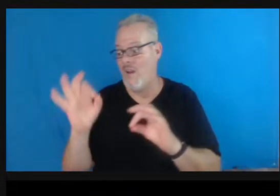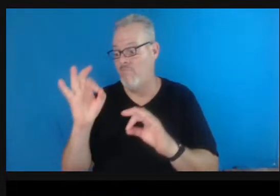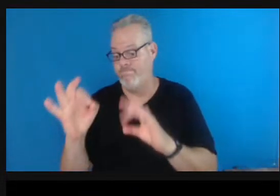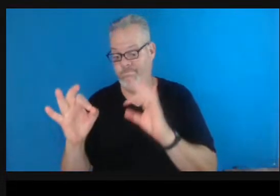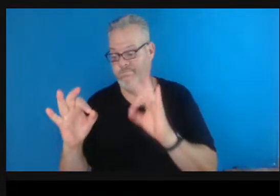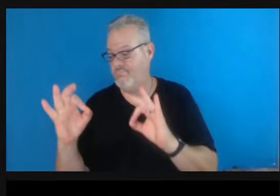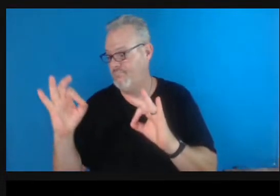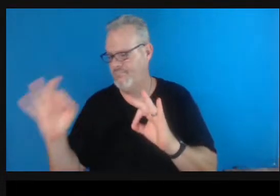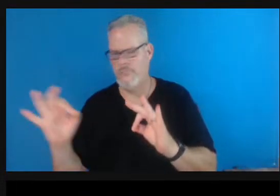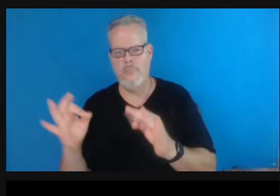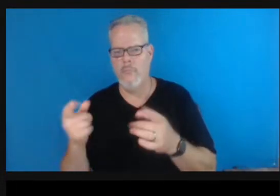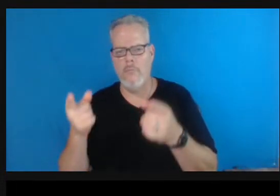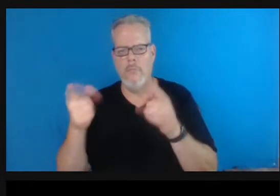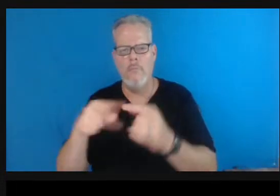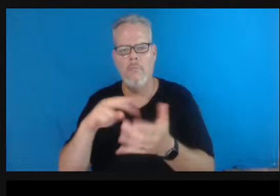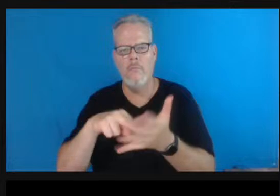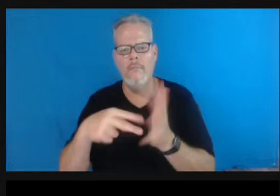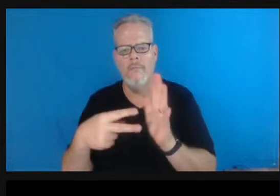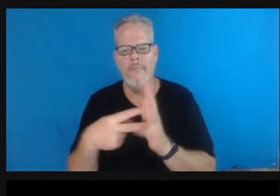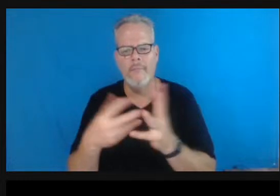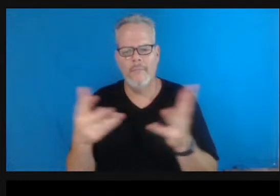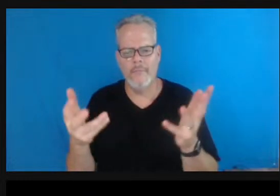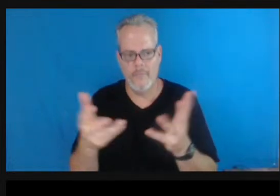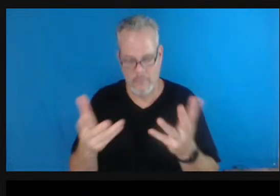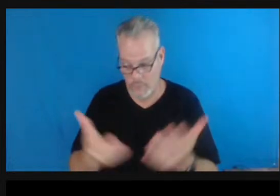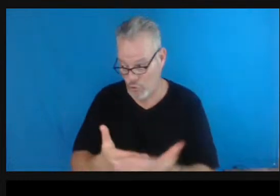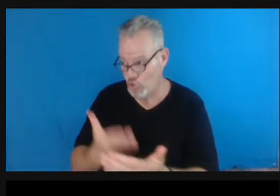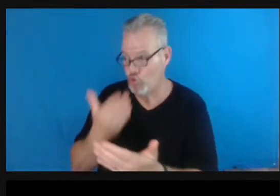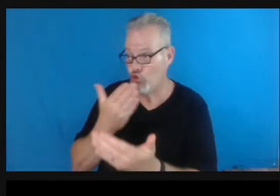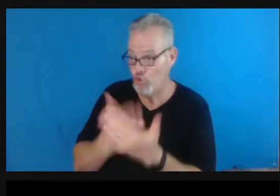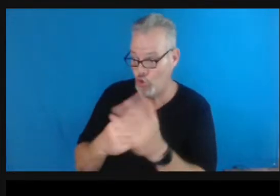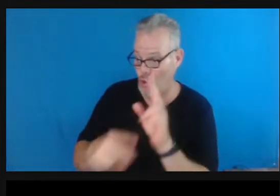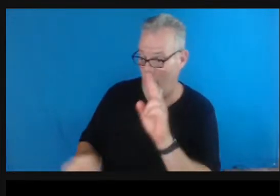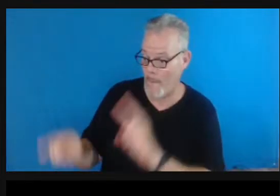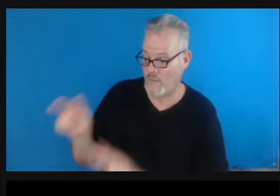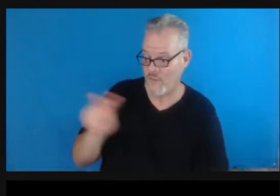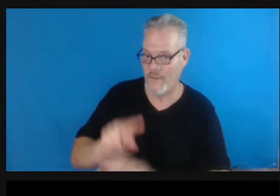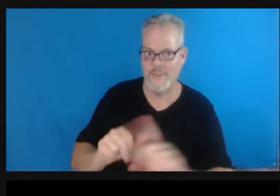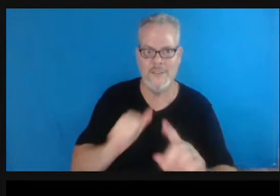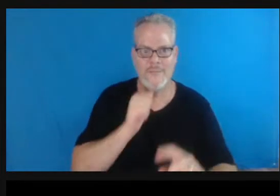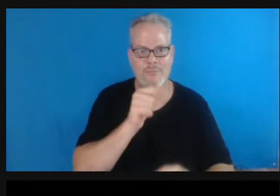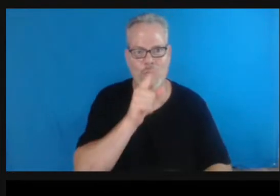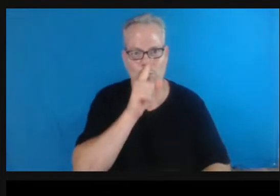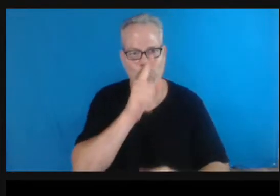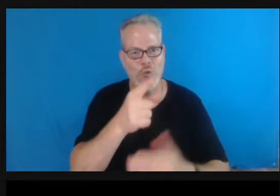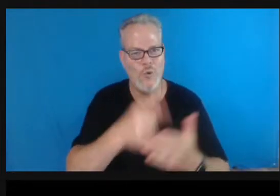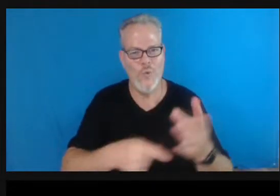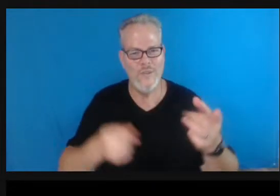that? And yeah, that's a great observation. I'm not sure that I know what's going on with that. I think